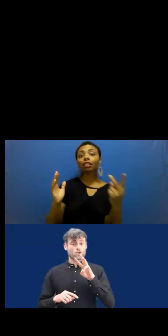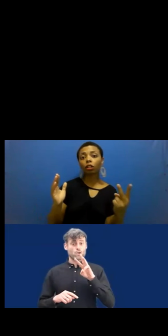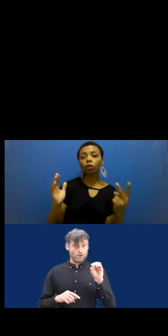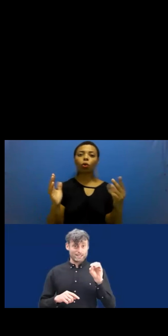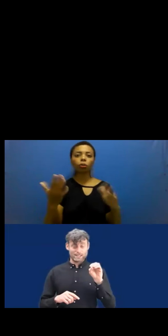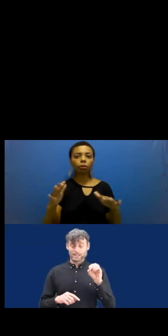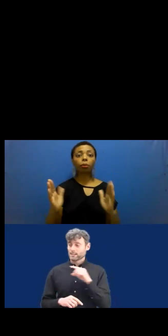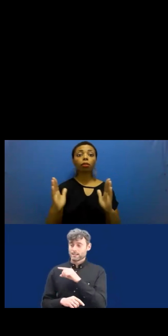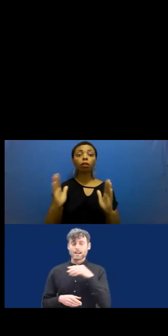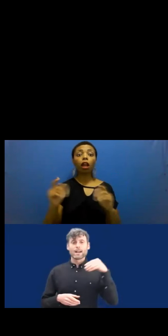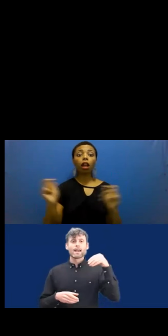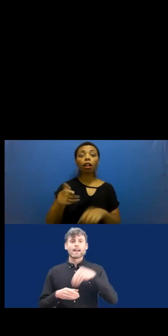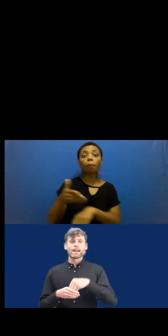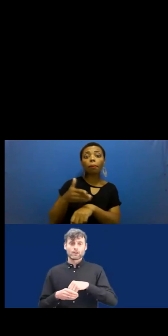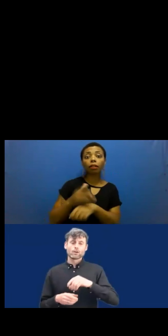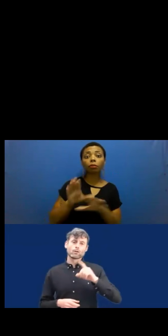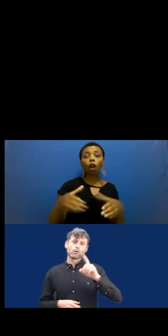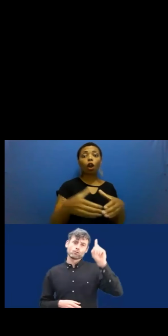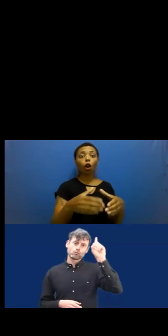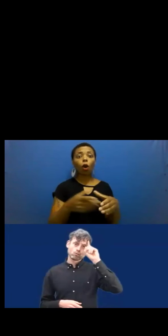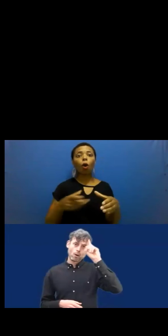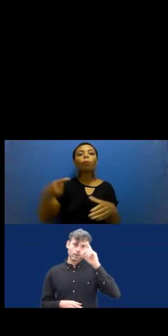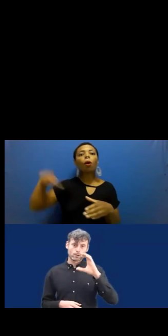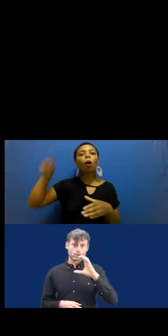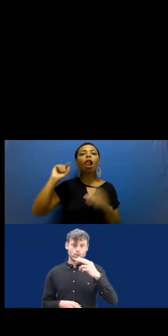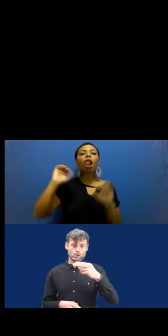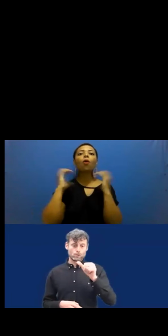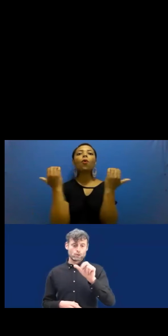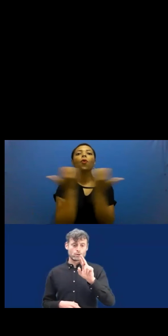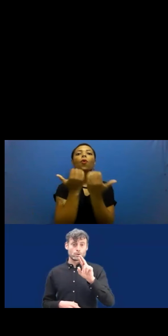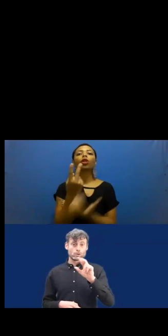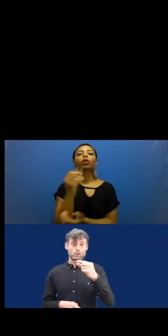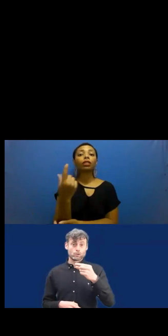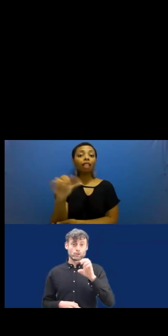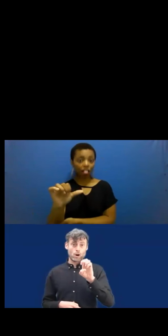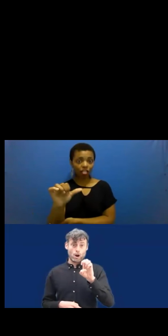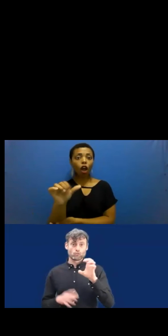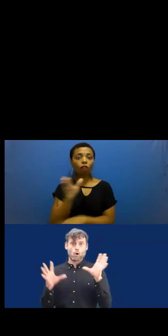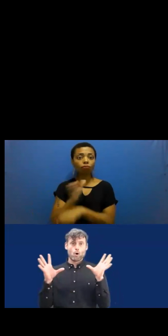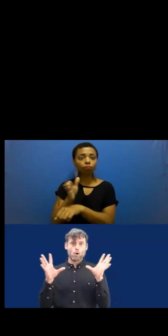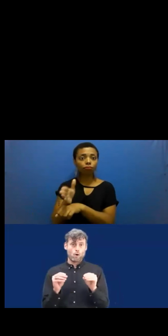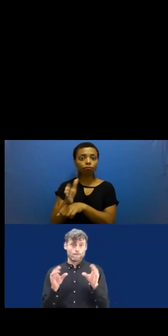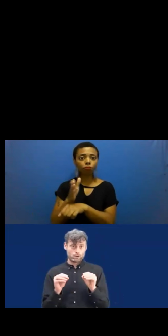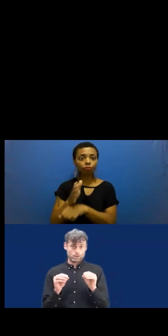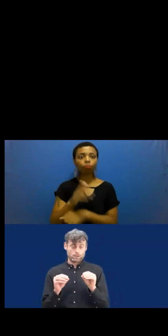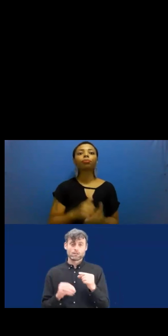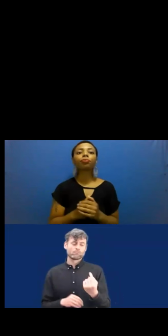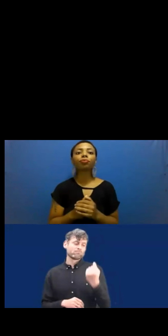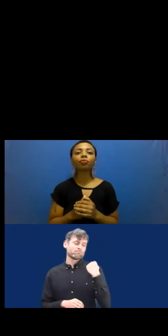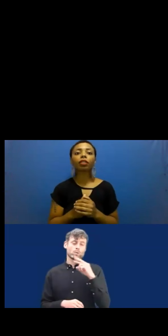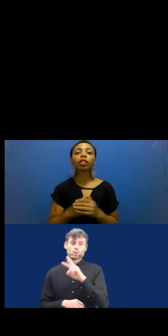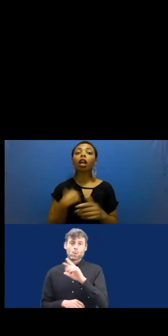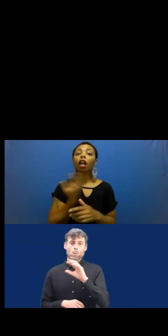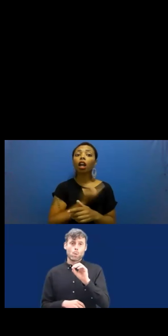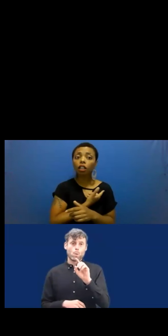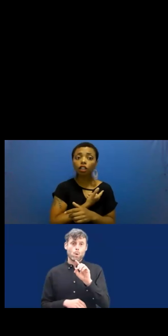the German George Conference in 2019. And János progressed through the CLAD